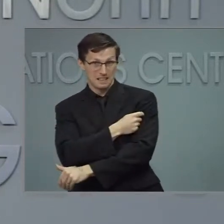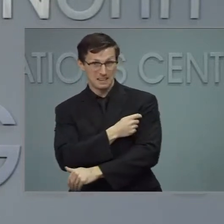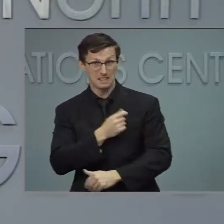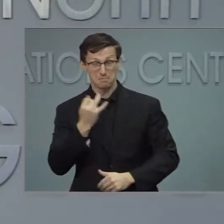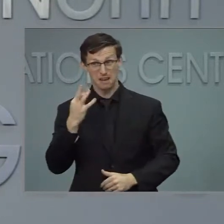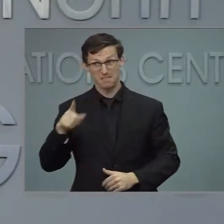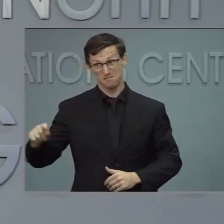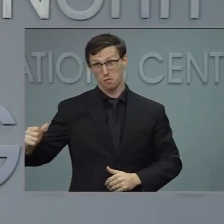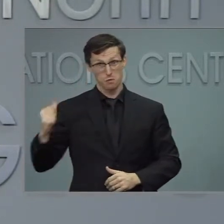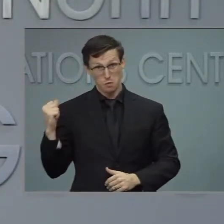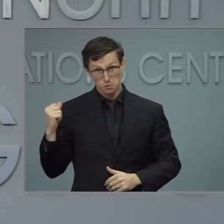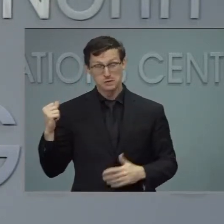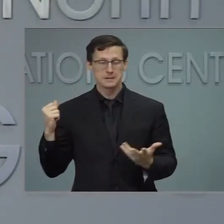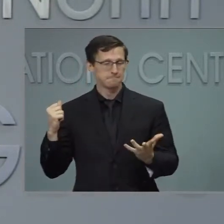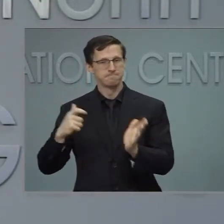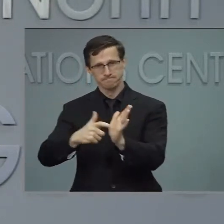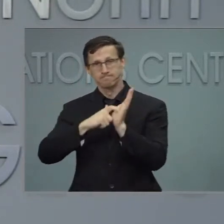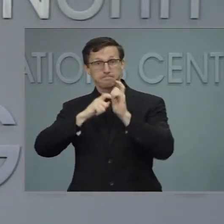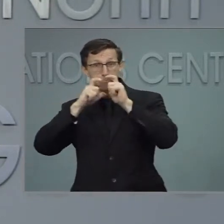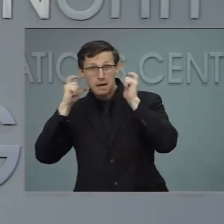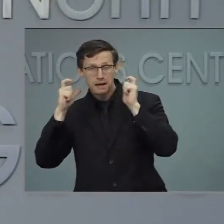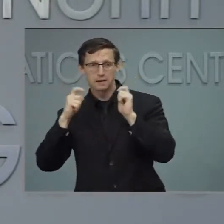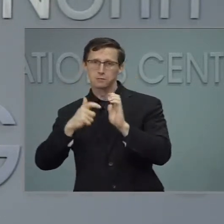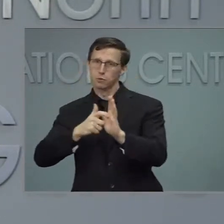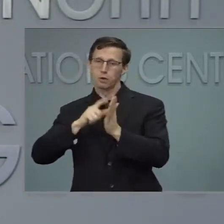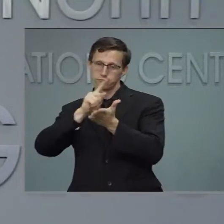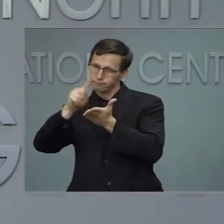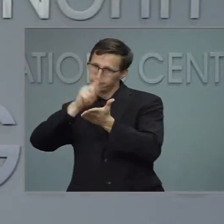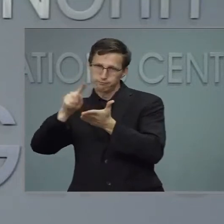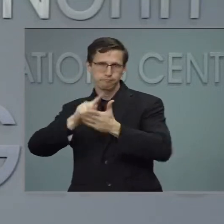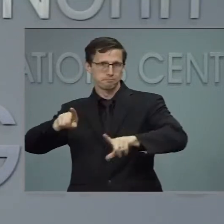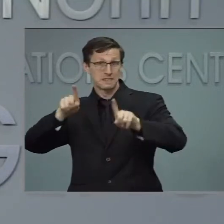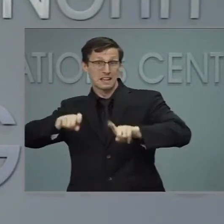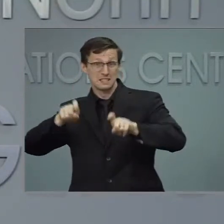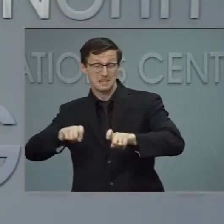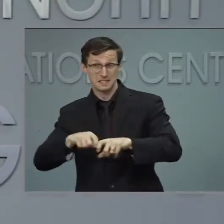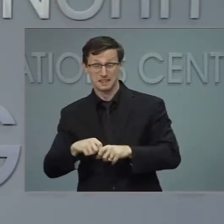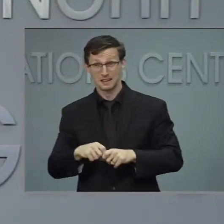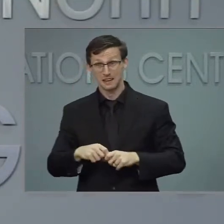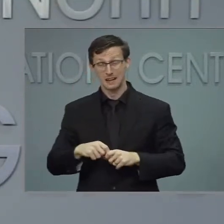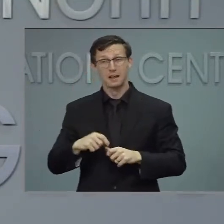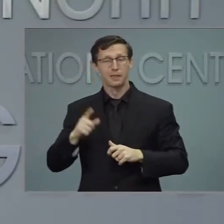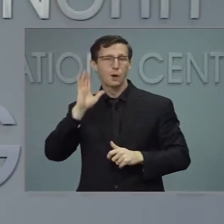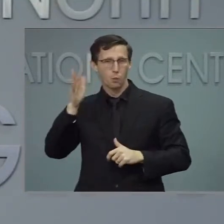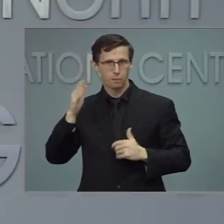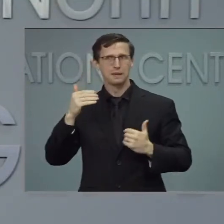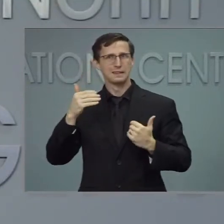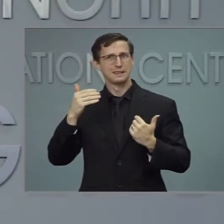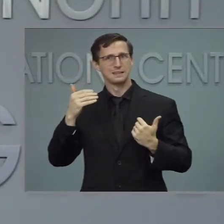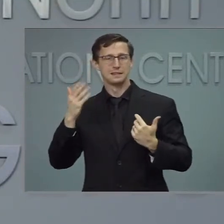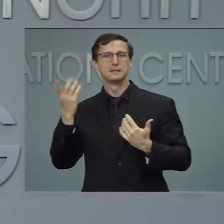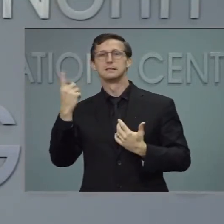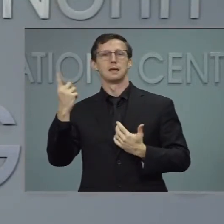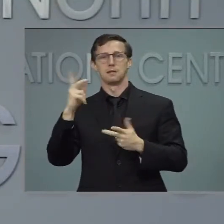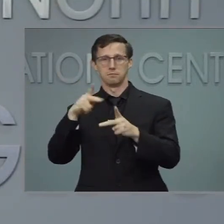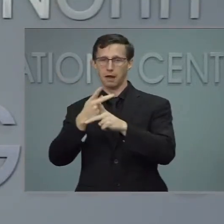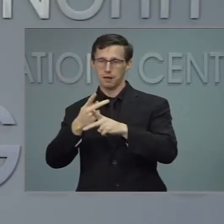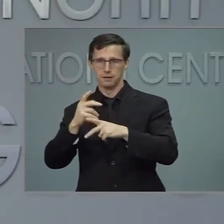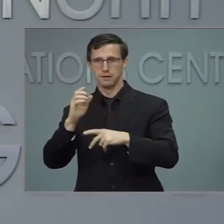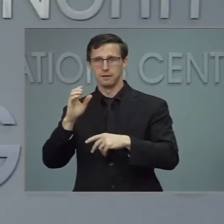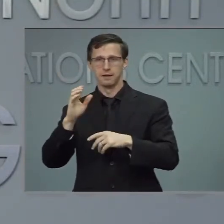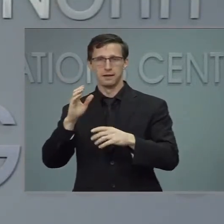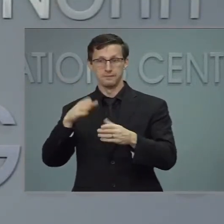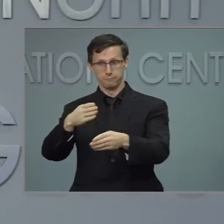if they refuse to do that, then there will be some consequences to that, but that's something that we're going to be working out with human